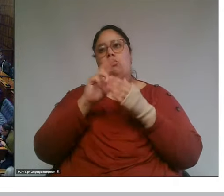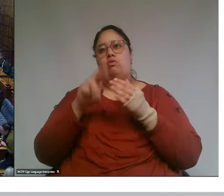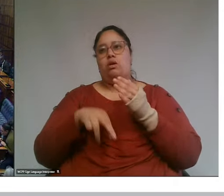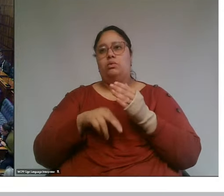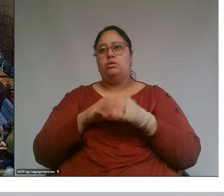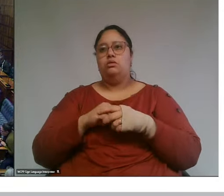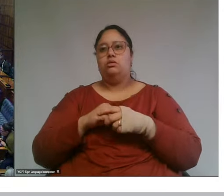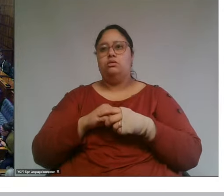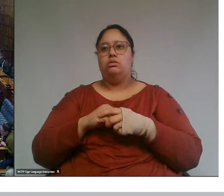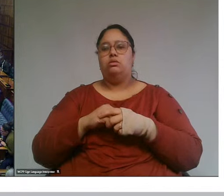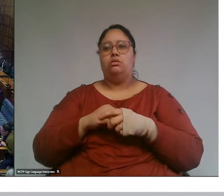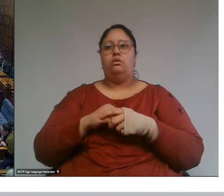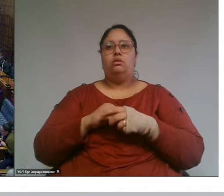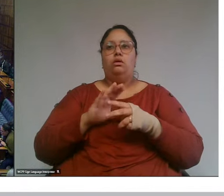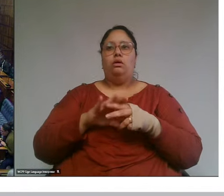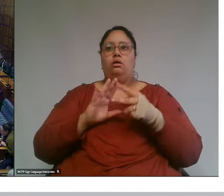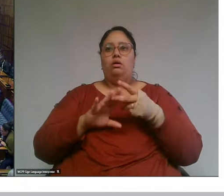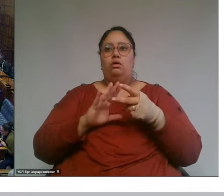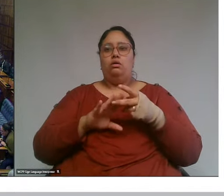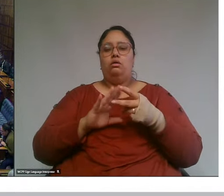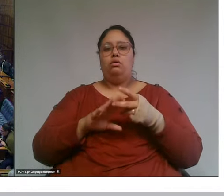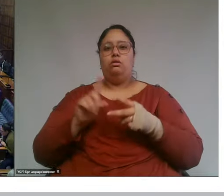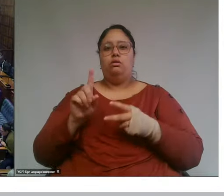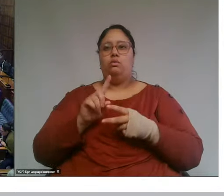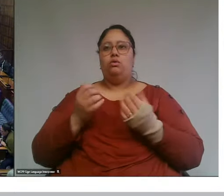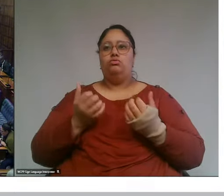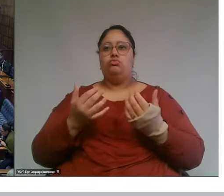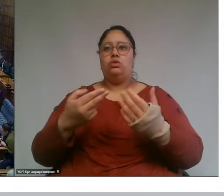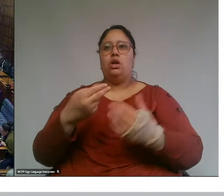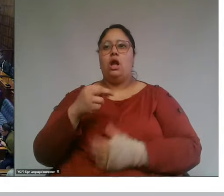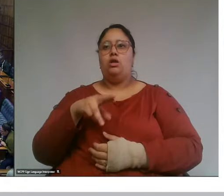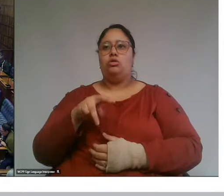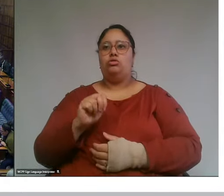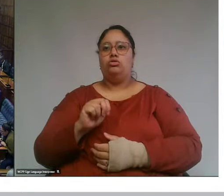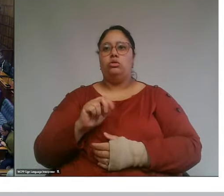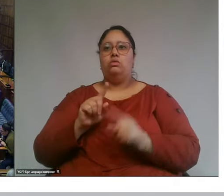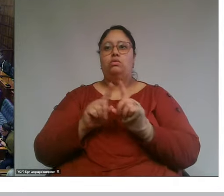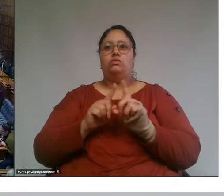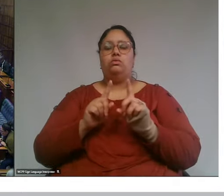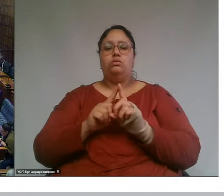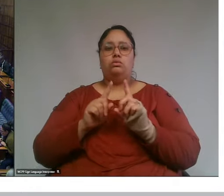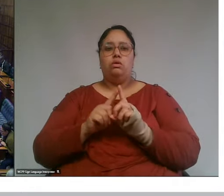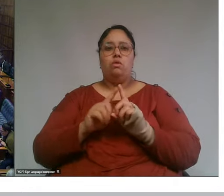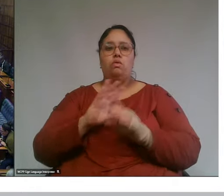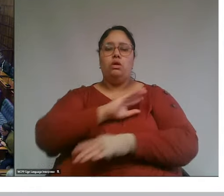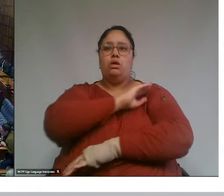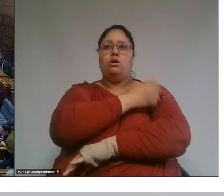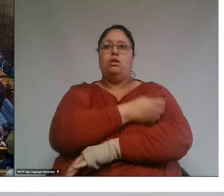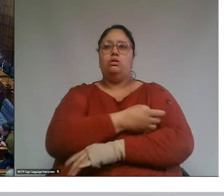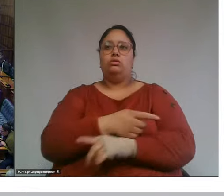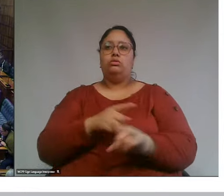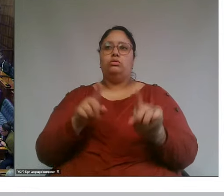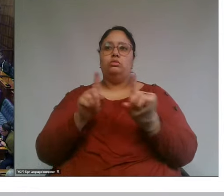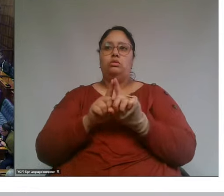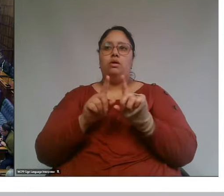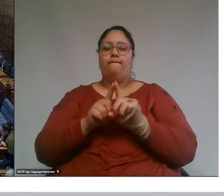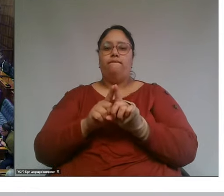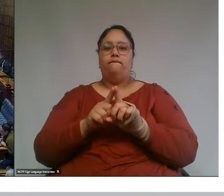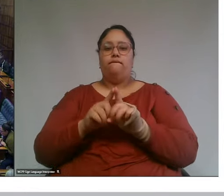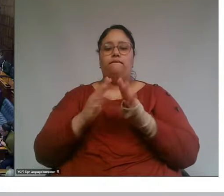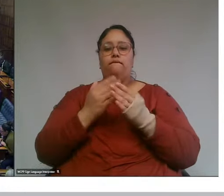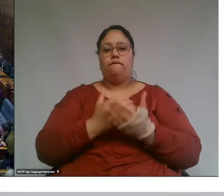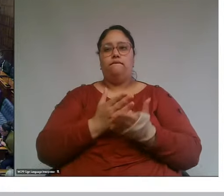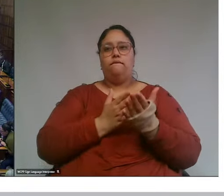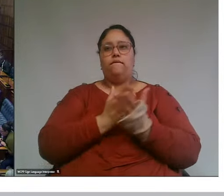hydrogen secondly what green hydrogen uh provides in terms of the green energy is is that they would provide for